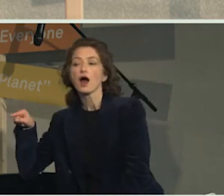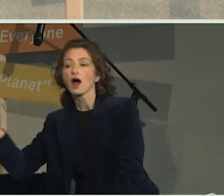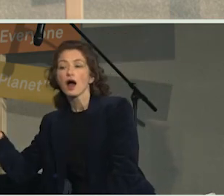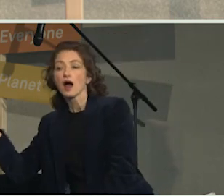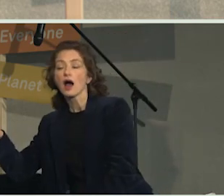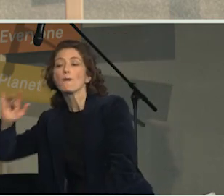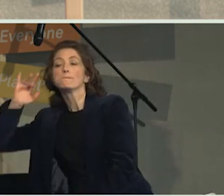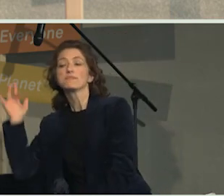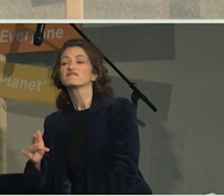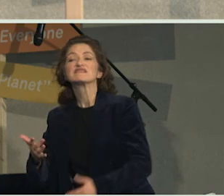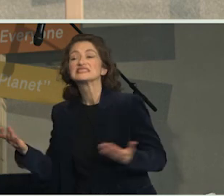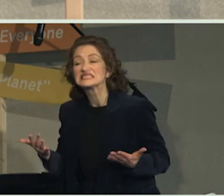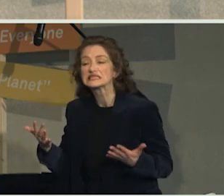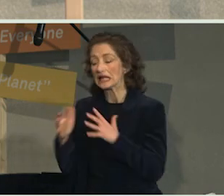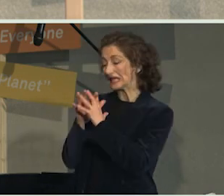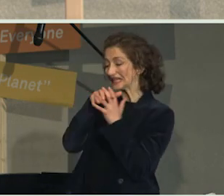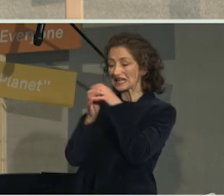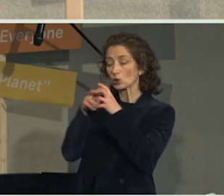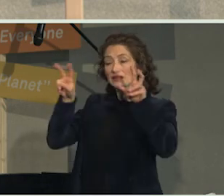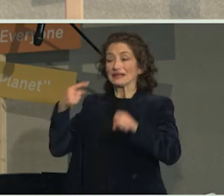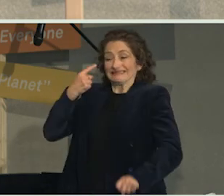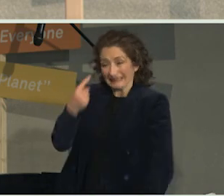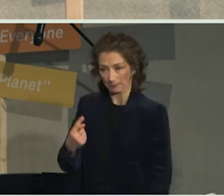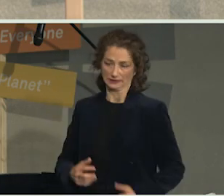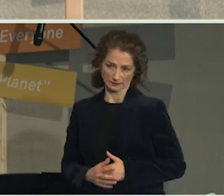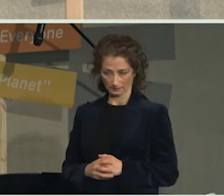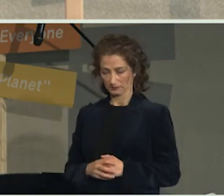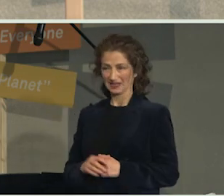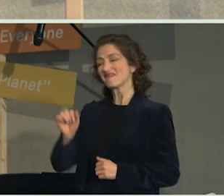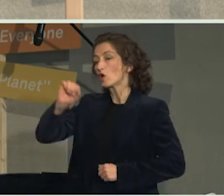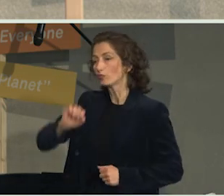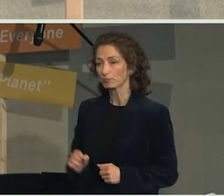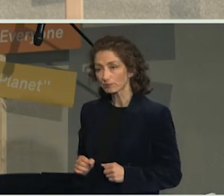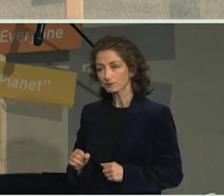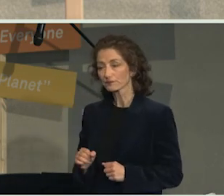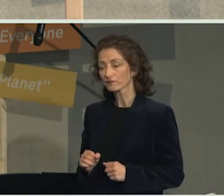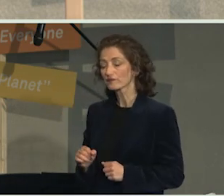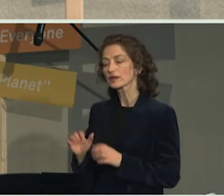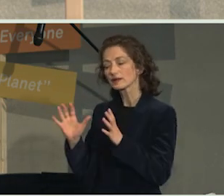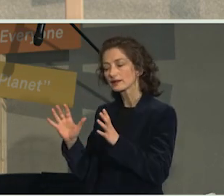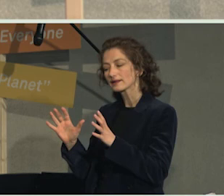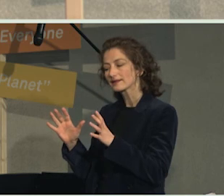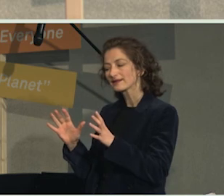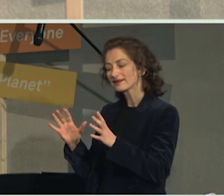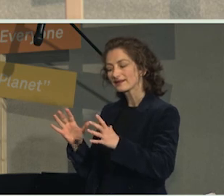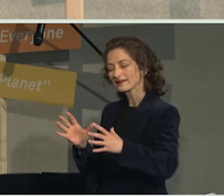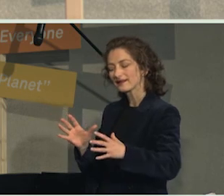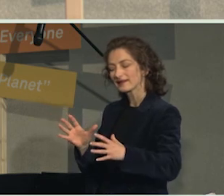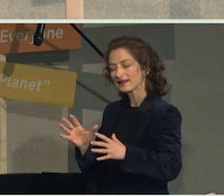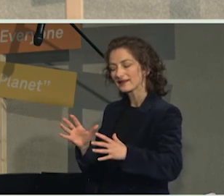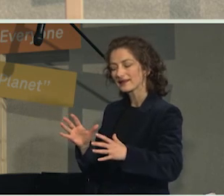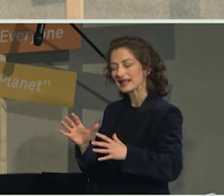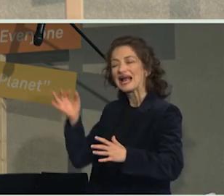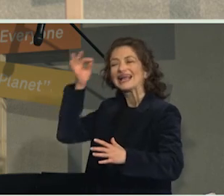and intercepted, asked to justify itself as an interloper in the gated community of established and